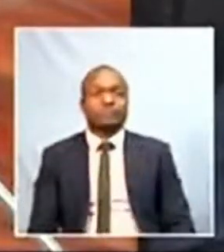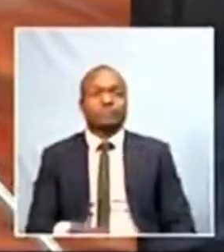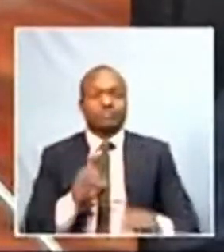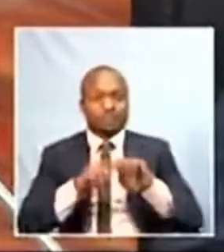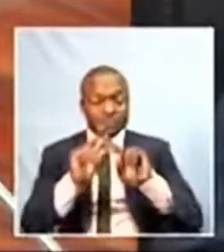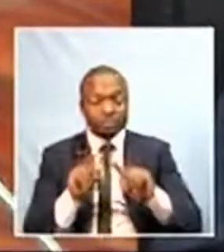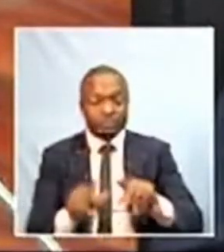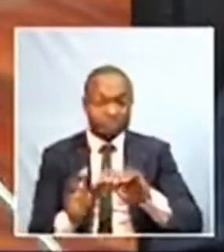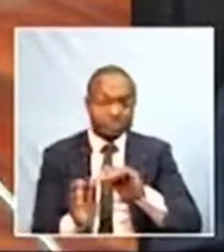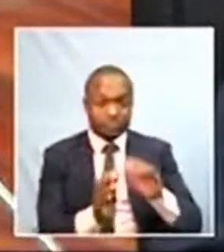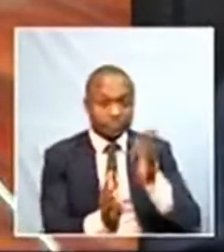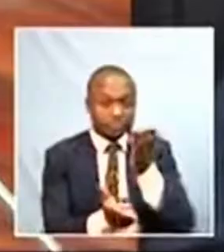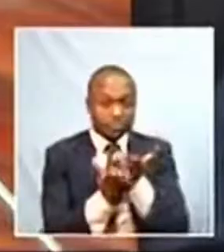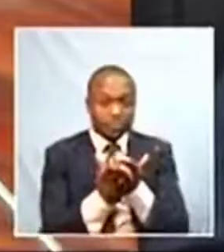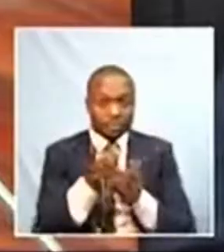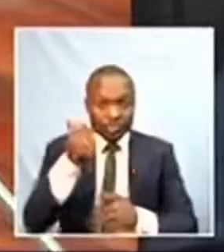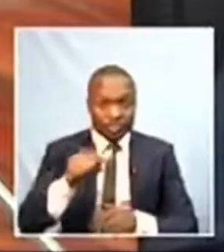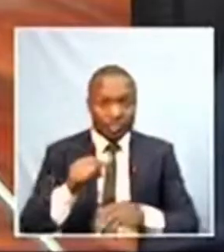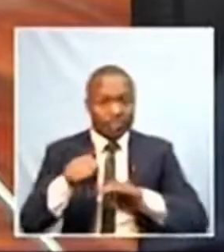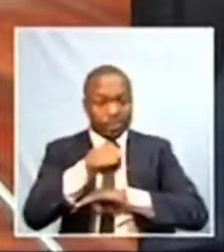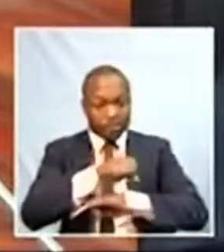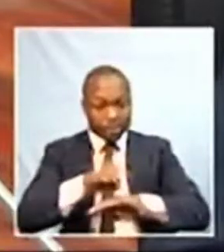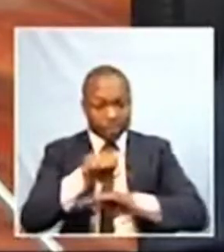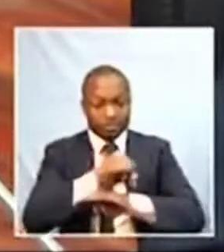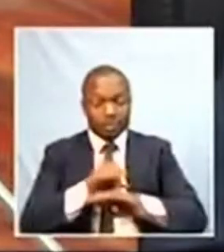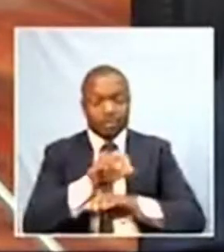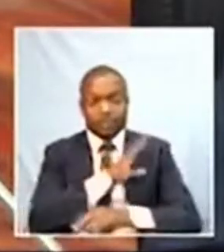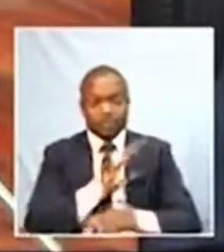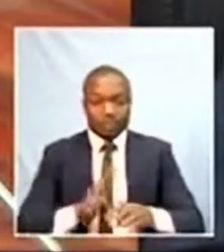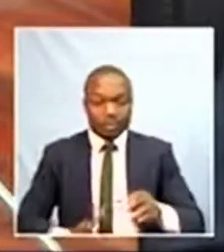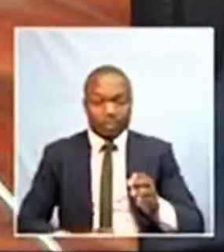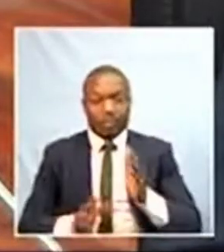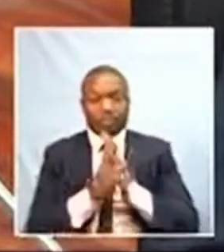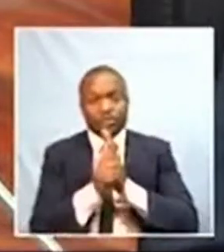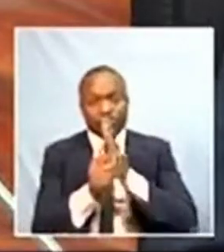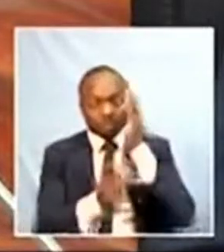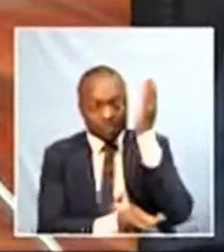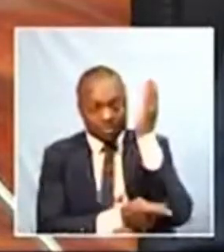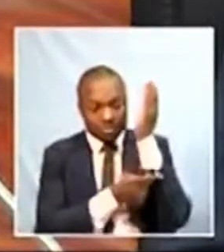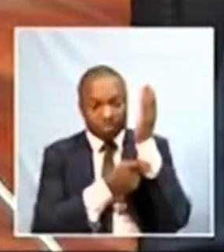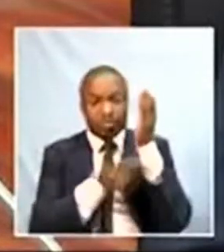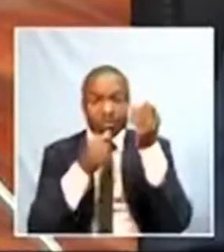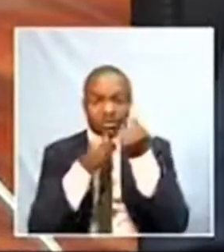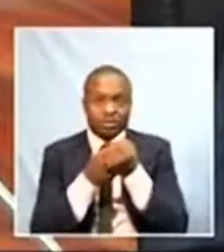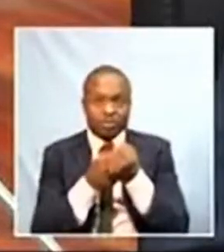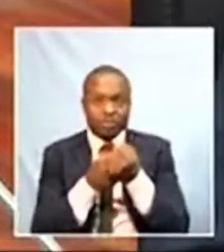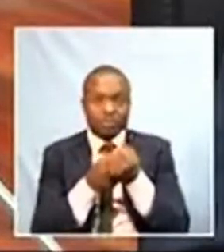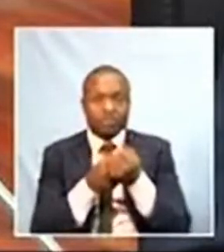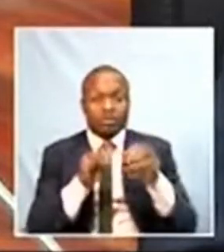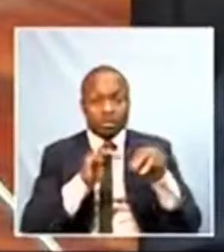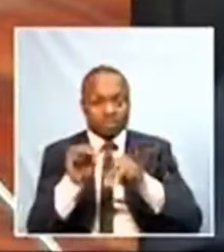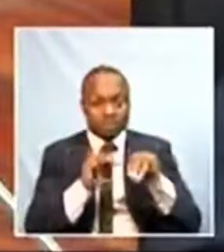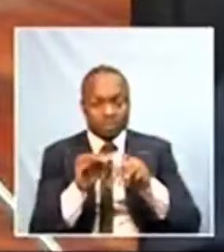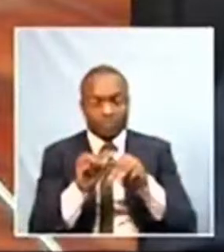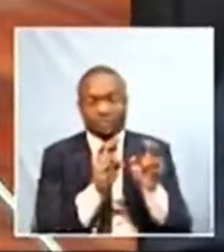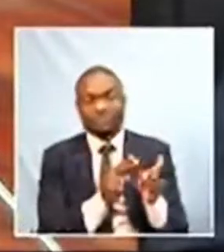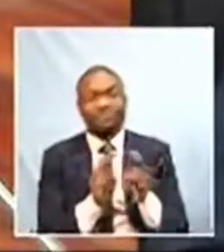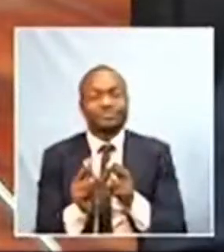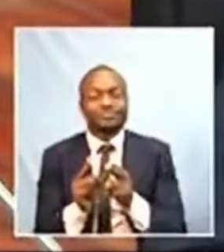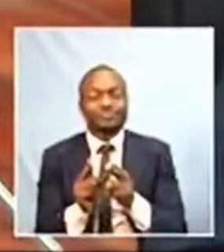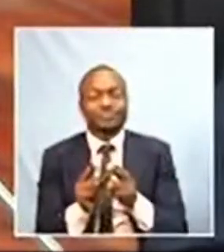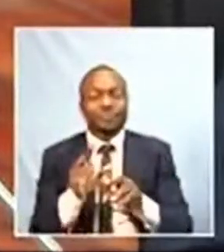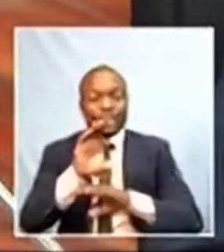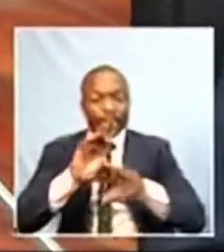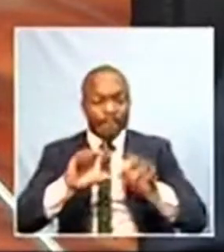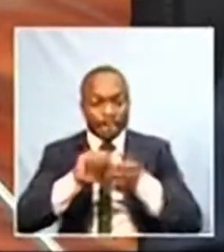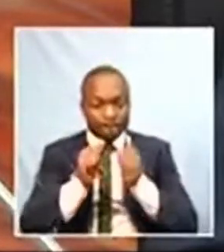Chair, we go to Appendix 10, secondary boarding and skills development bursaries. Management response.